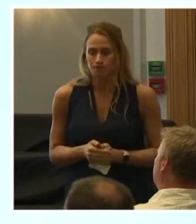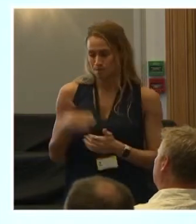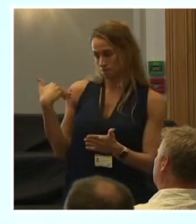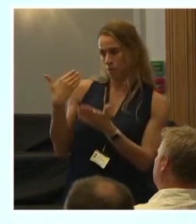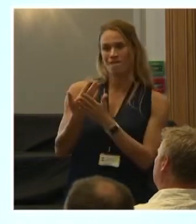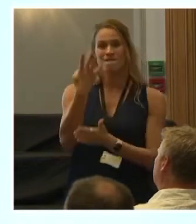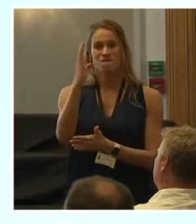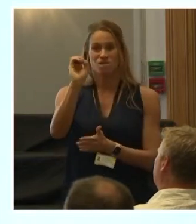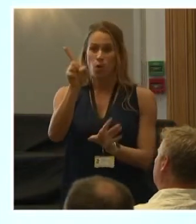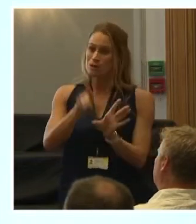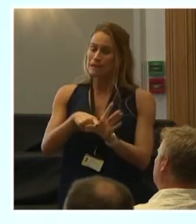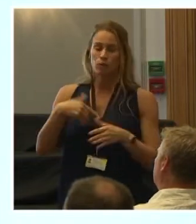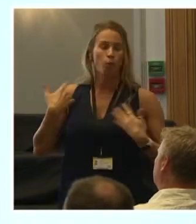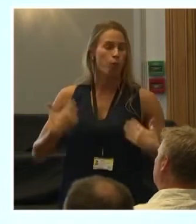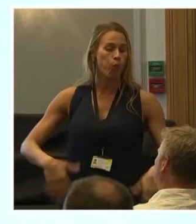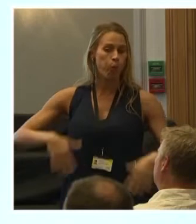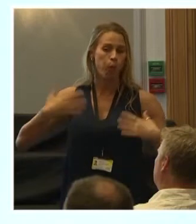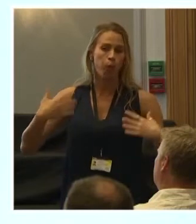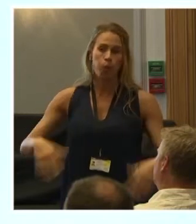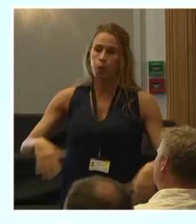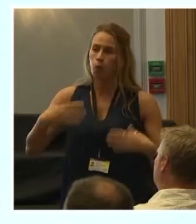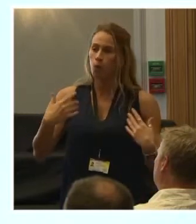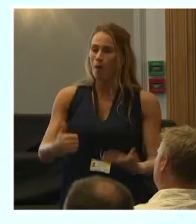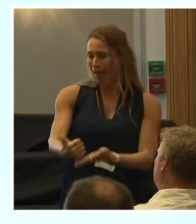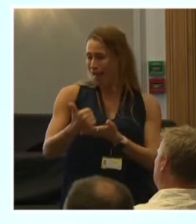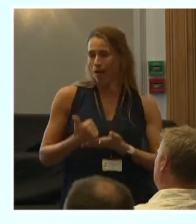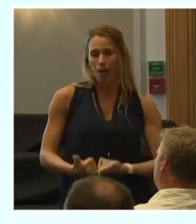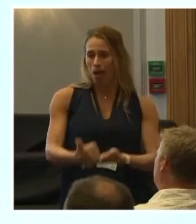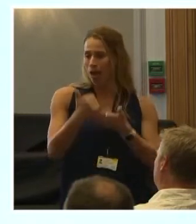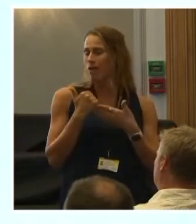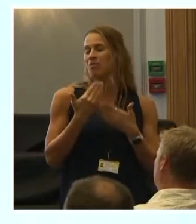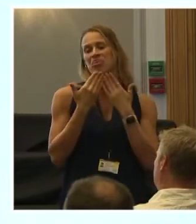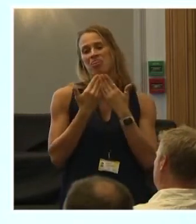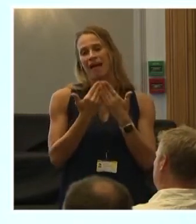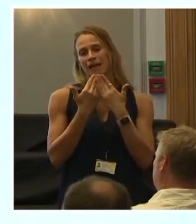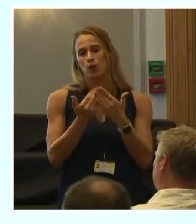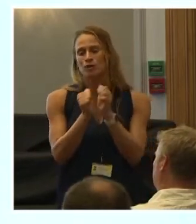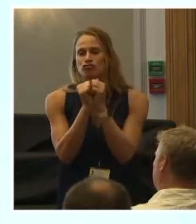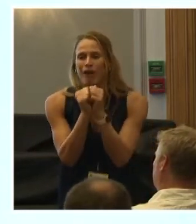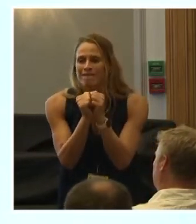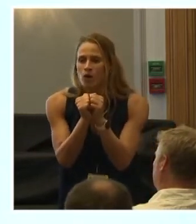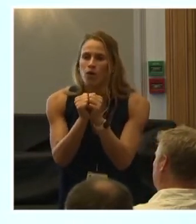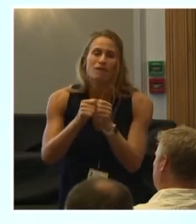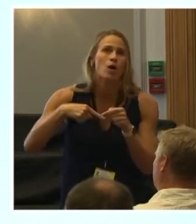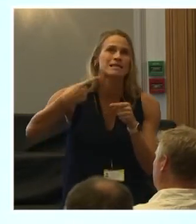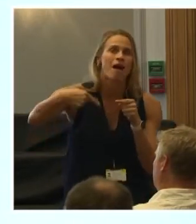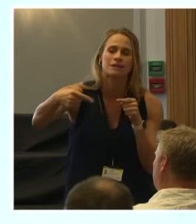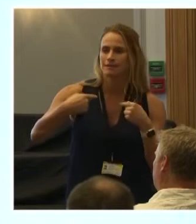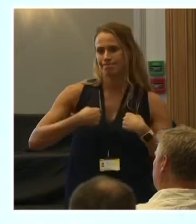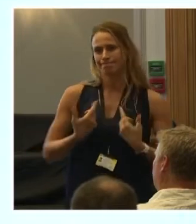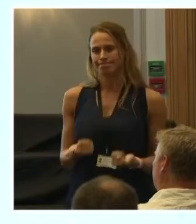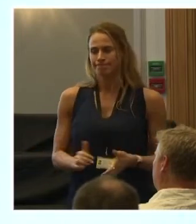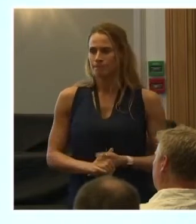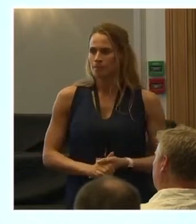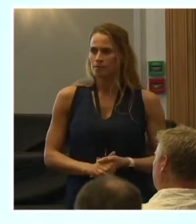done an incredible job. You have never let us down, and for that, I will be eternally grateful. As you know, there's